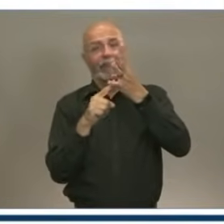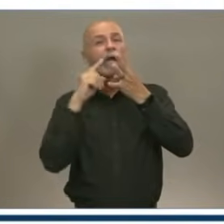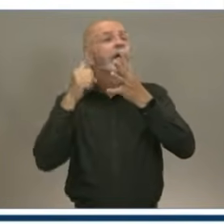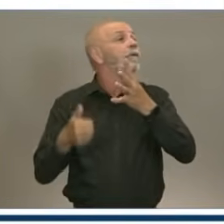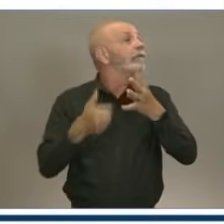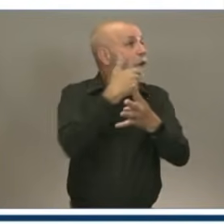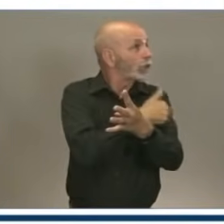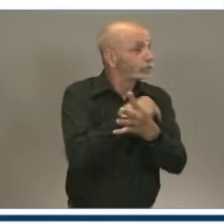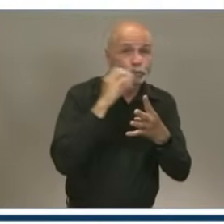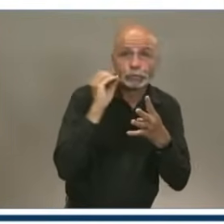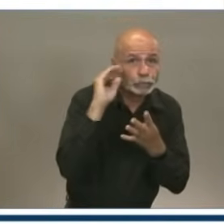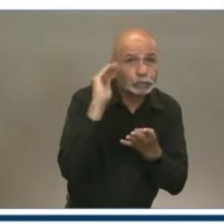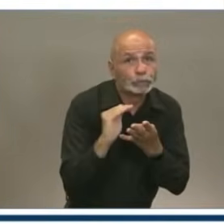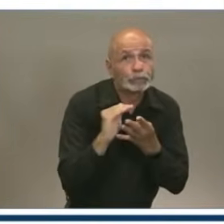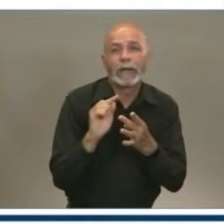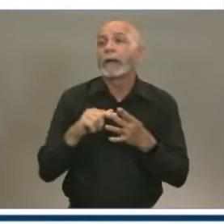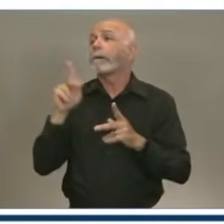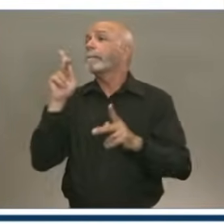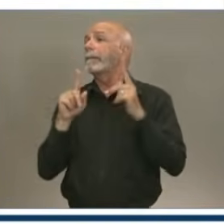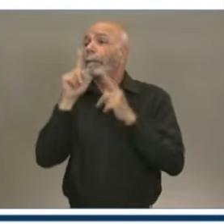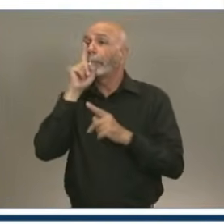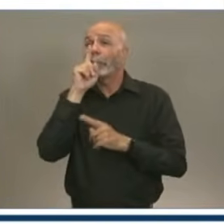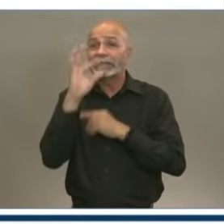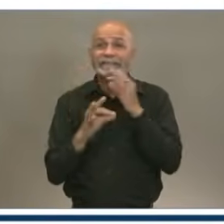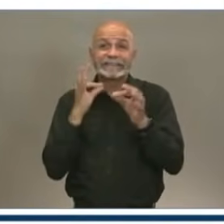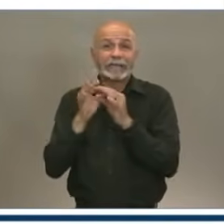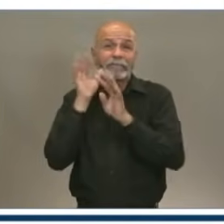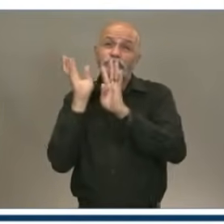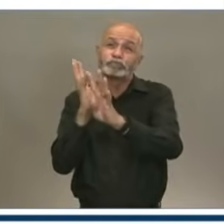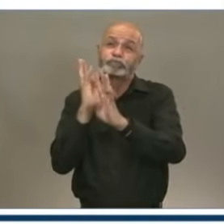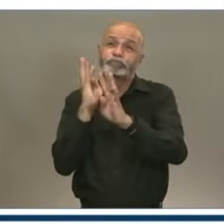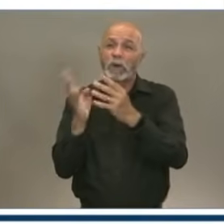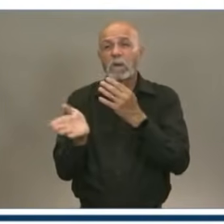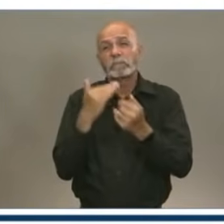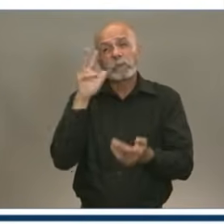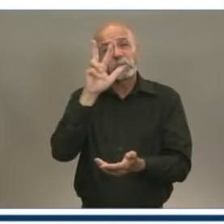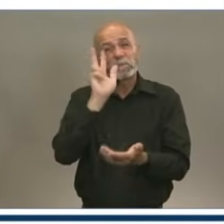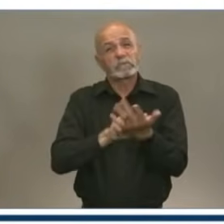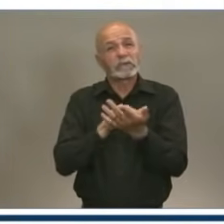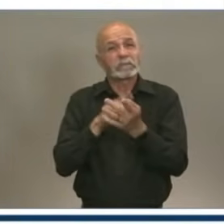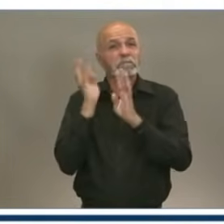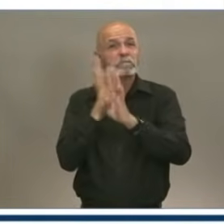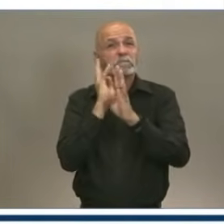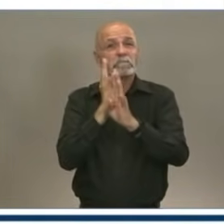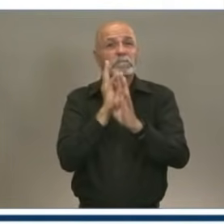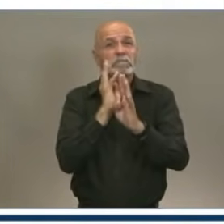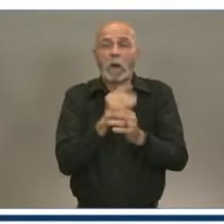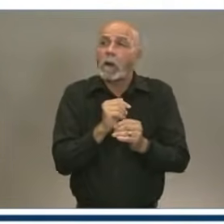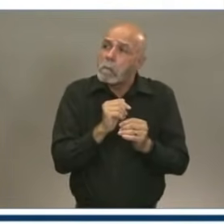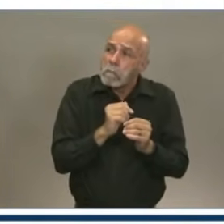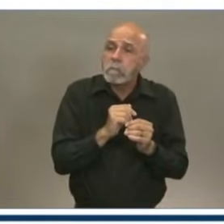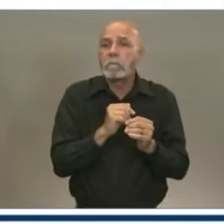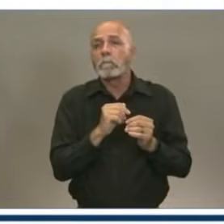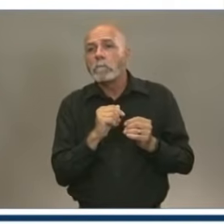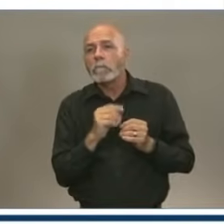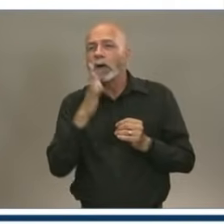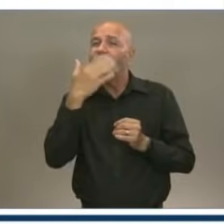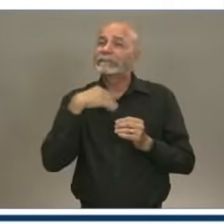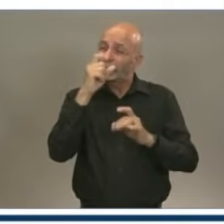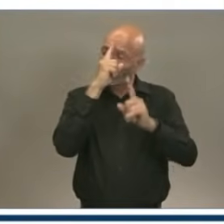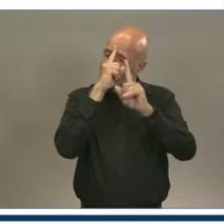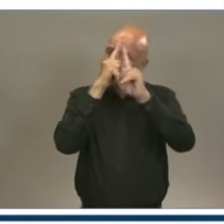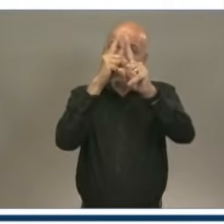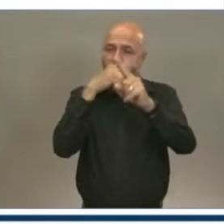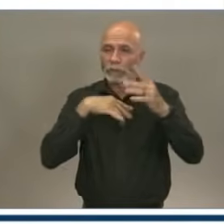still steady at about 3,000 people a day. Most importantly, we've hit our target of at least 75% of all